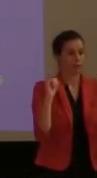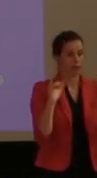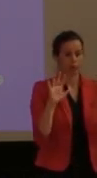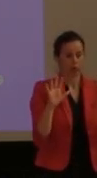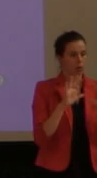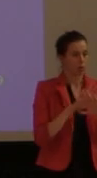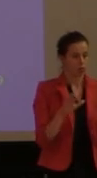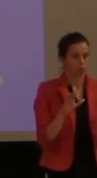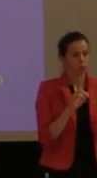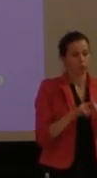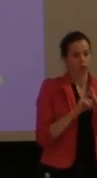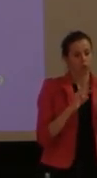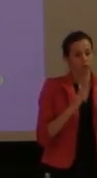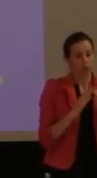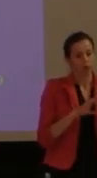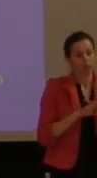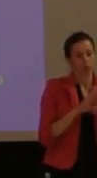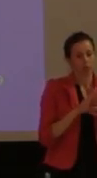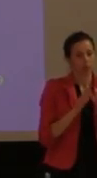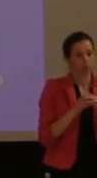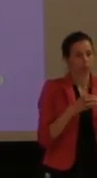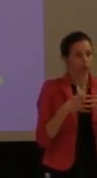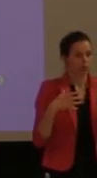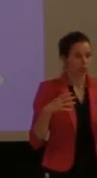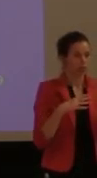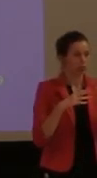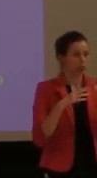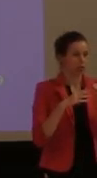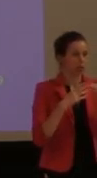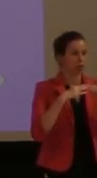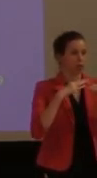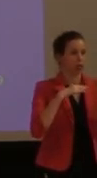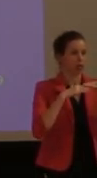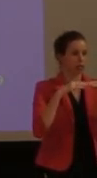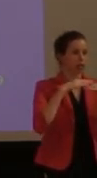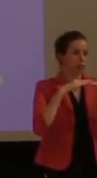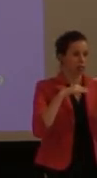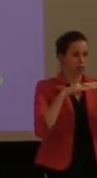and building as the program grows and matures.